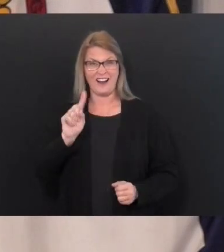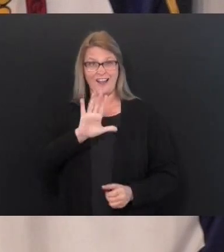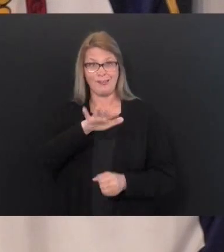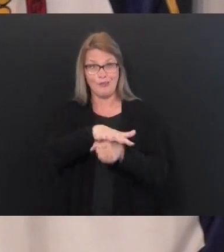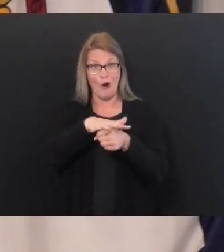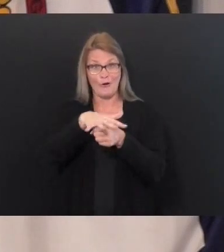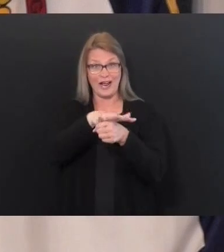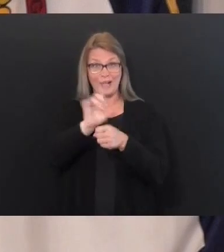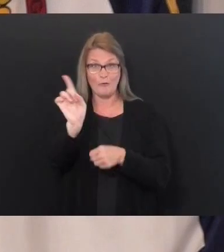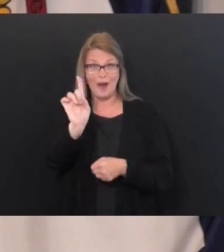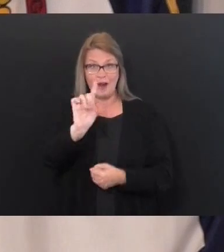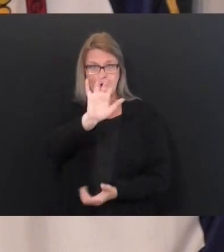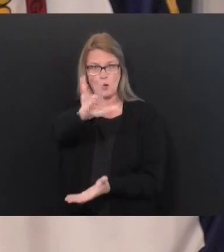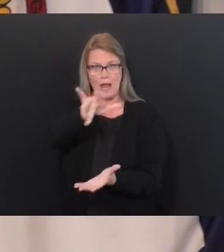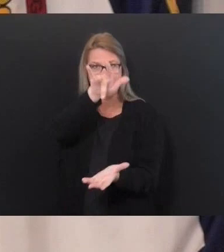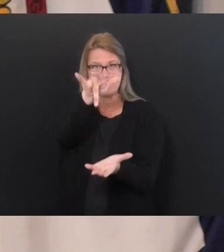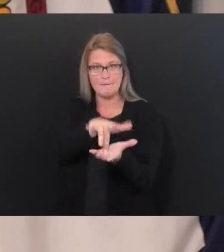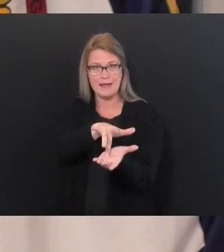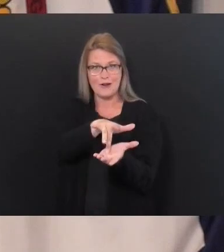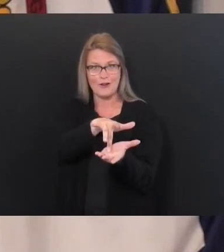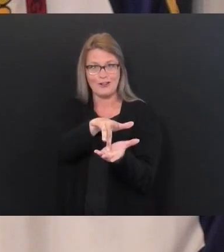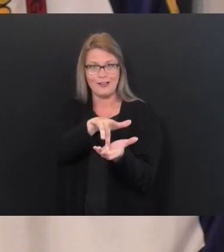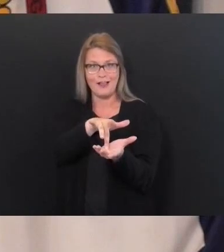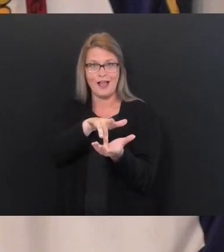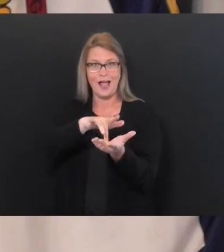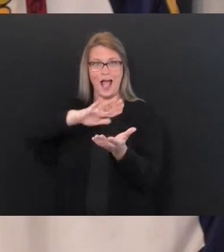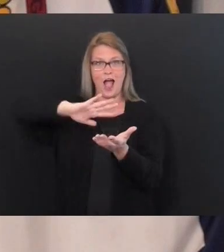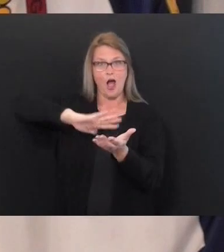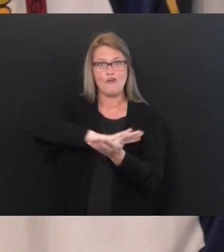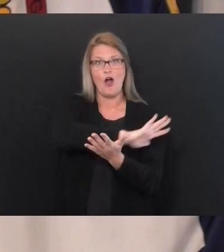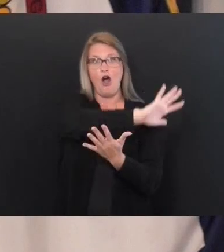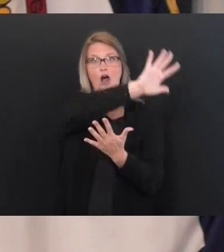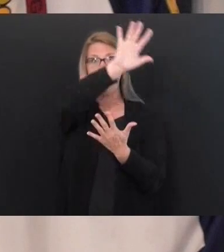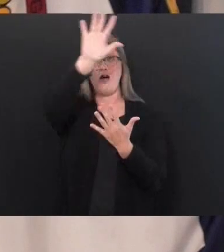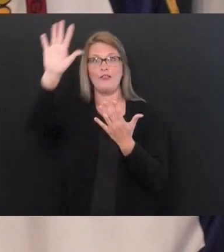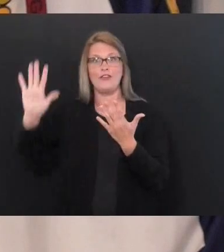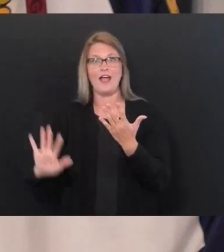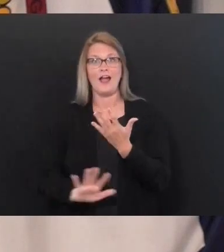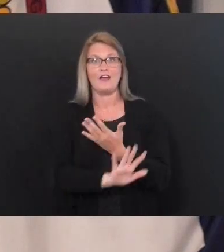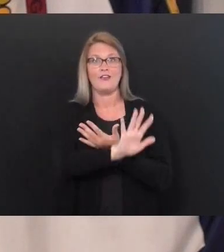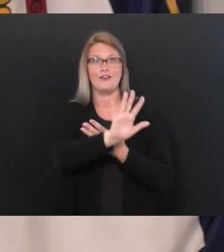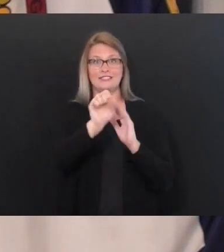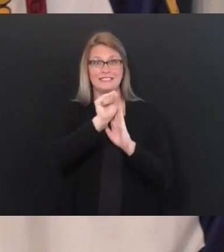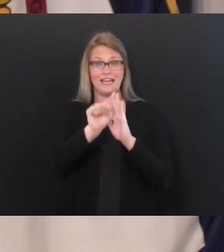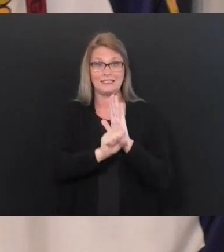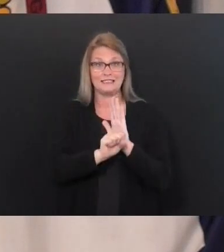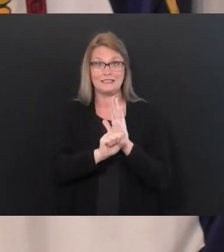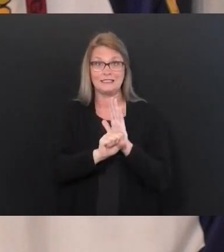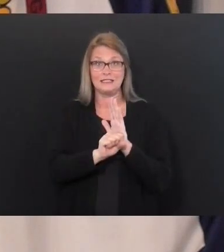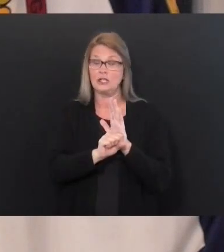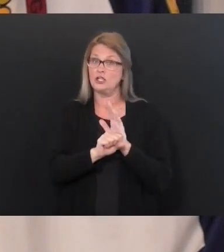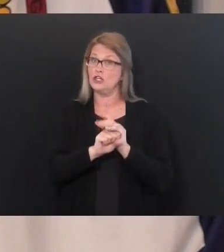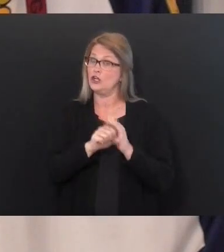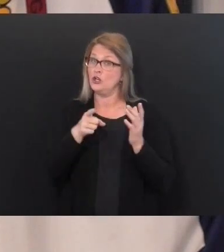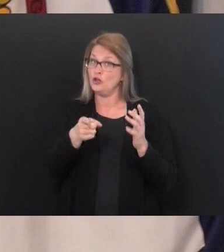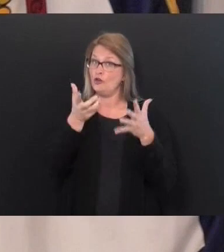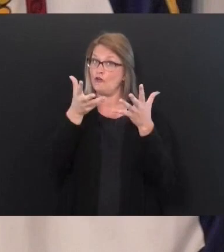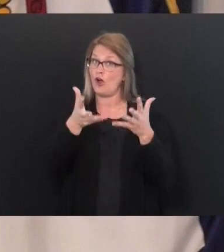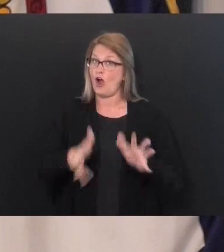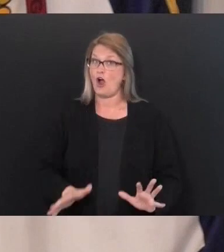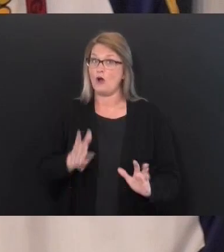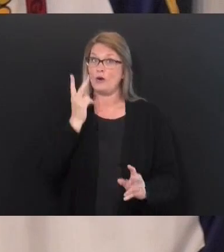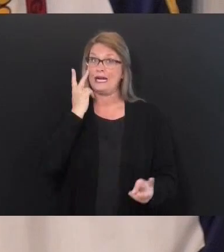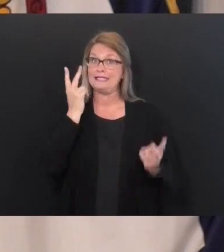located within a rock's throw of 2/3 of the population of this country. You saw the meltdown